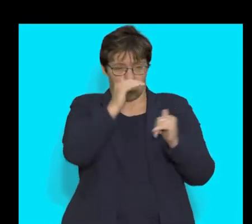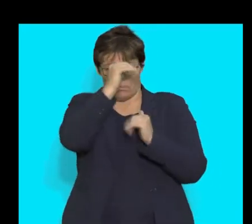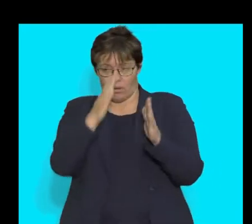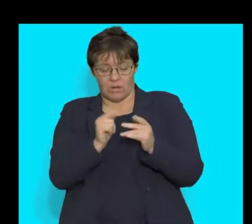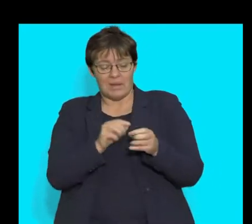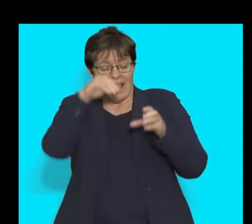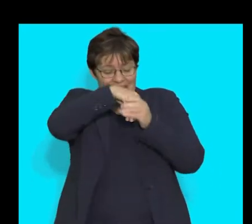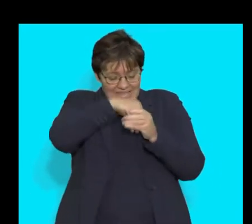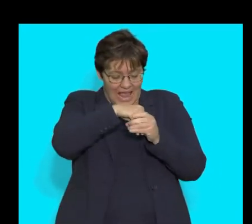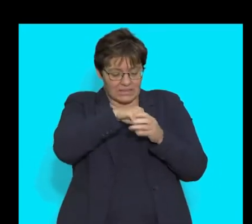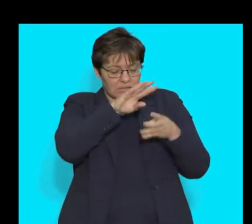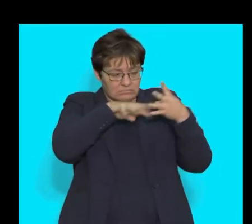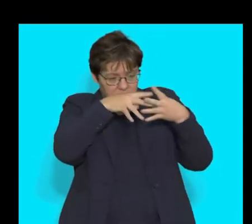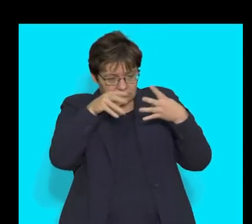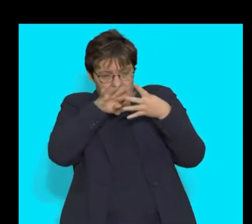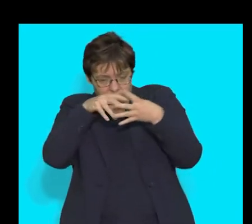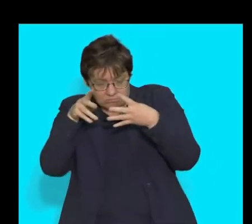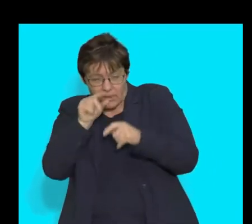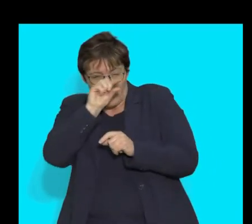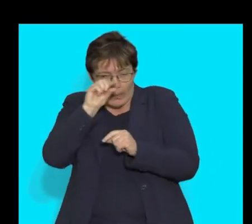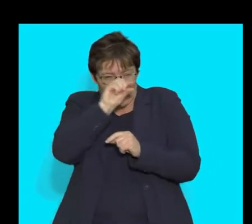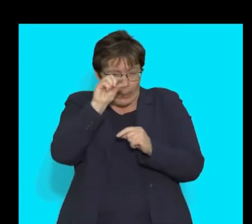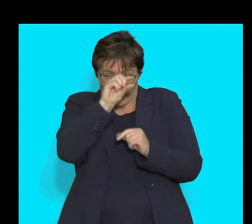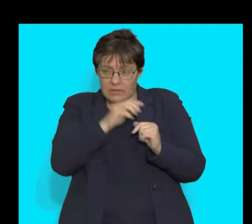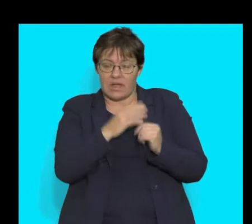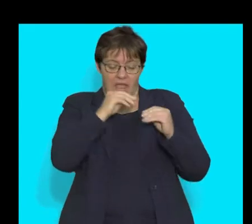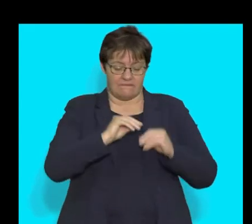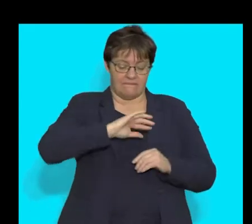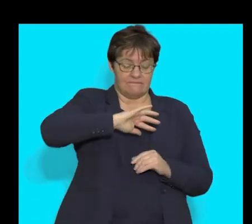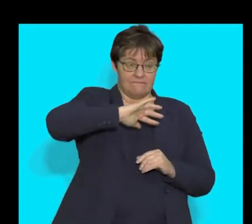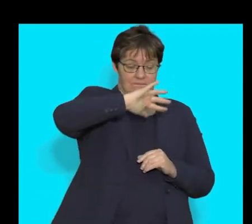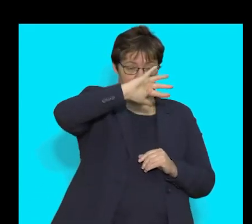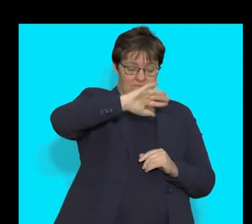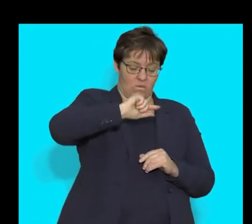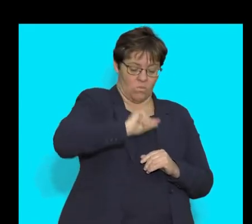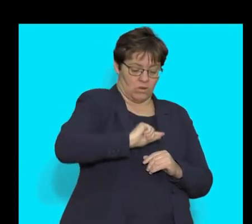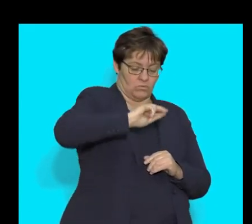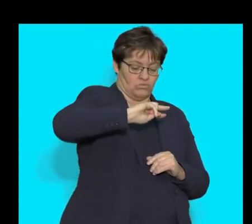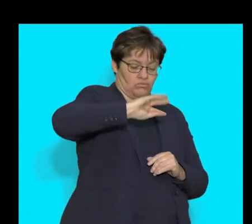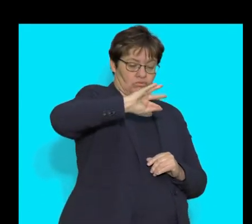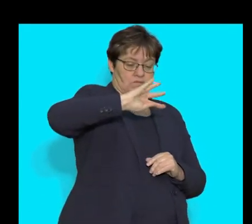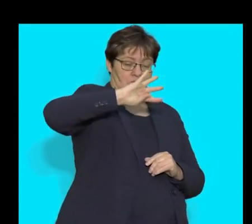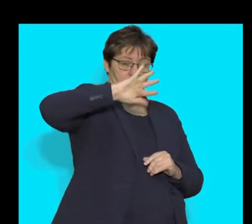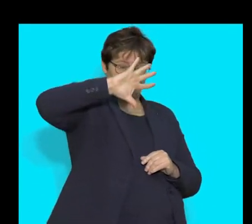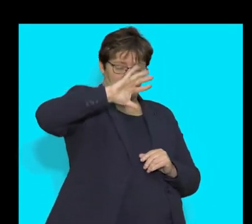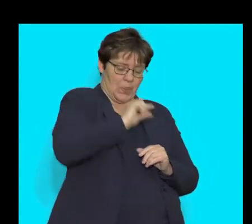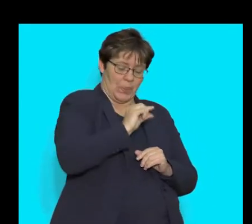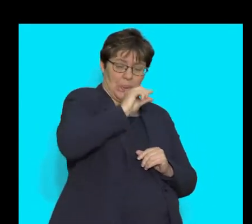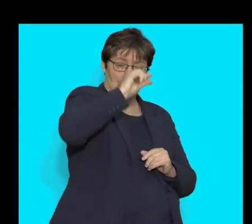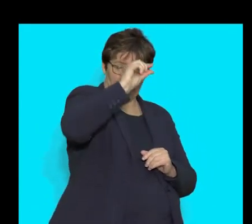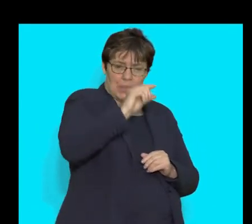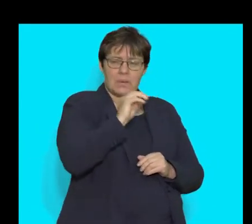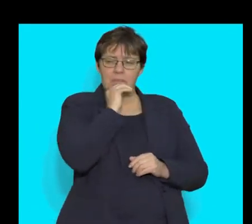and here. In fact, there's 1, 2, 3, 4, 5. So that means that